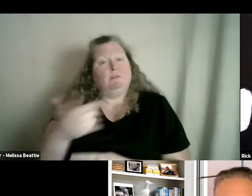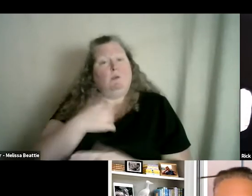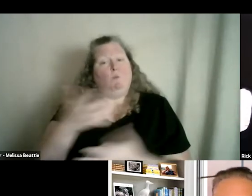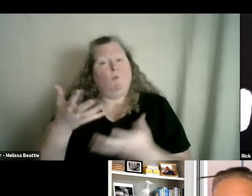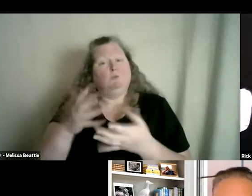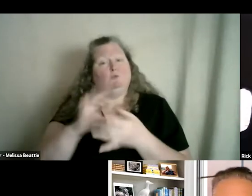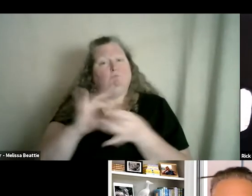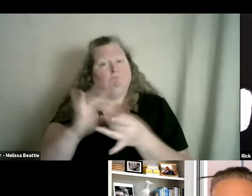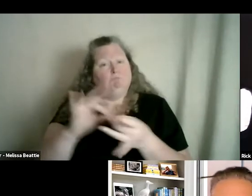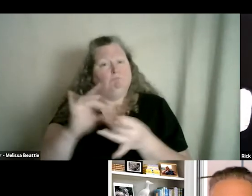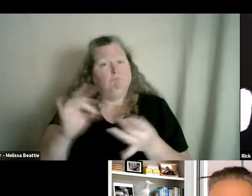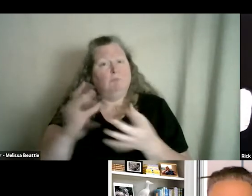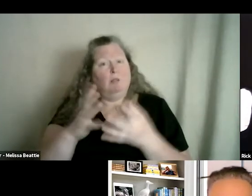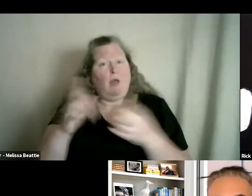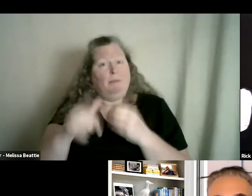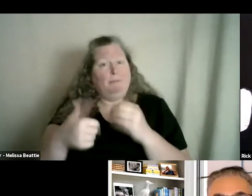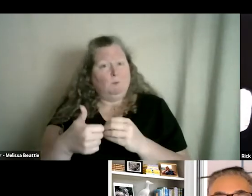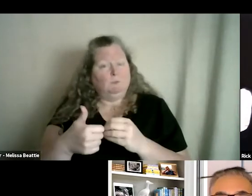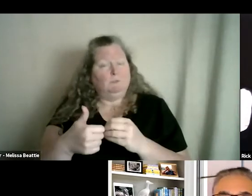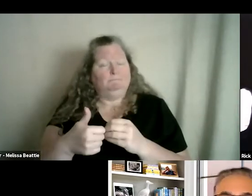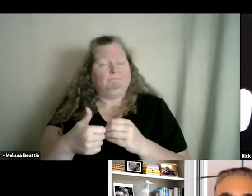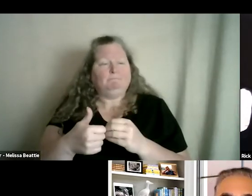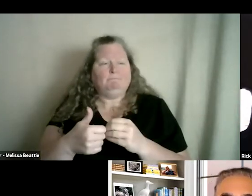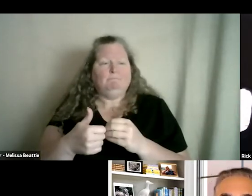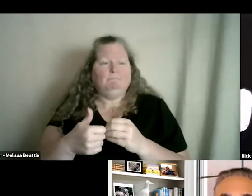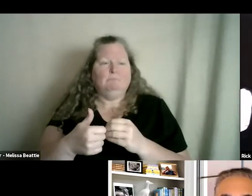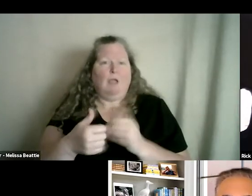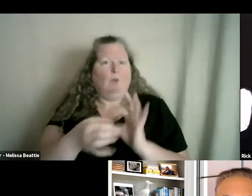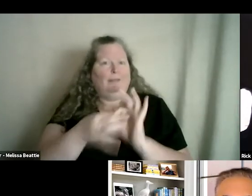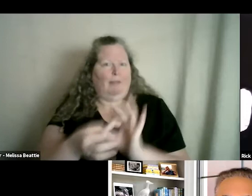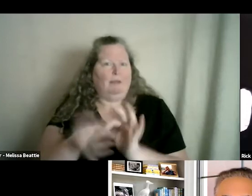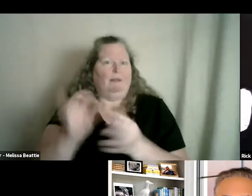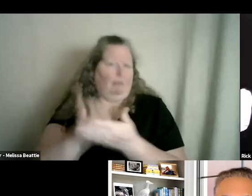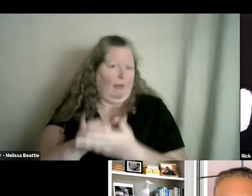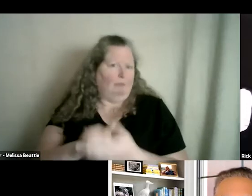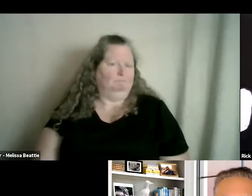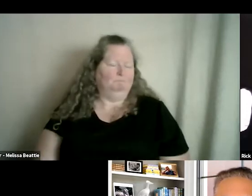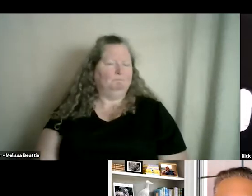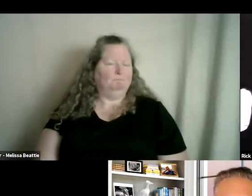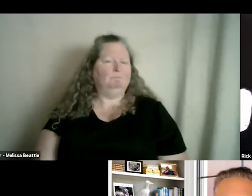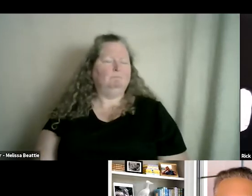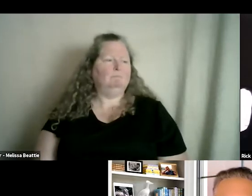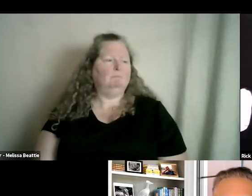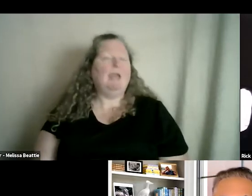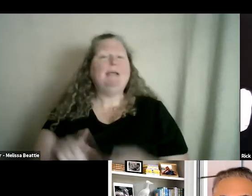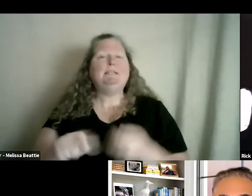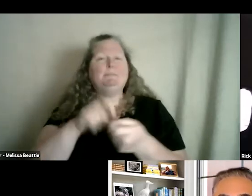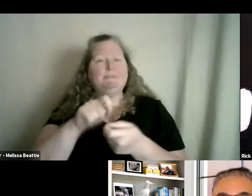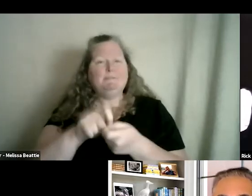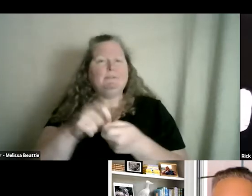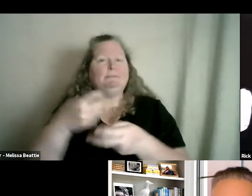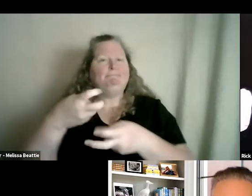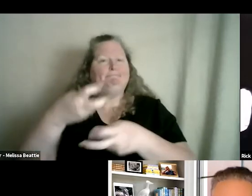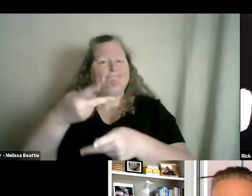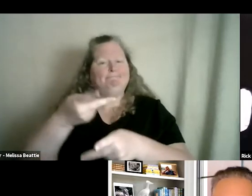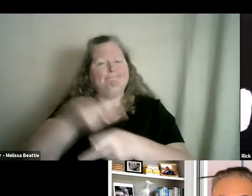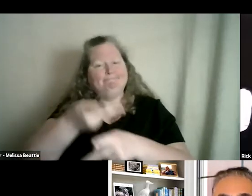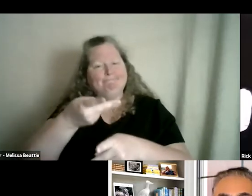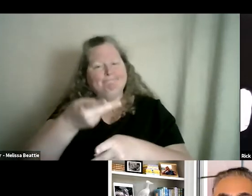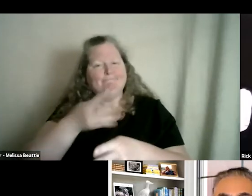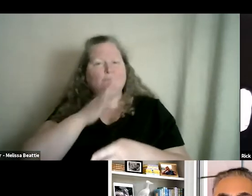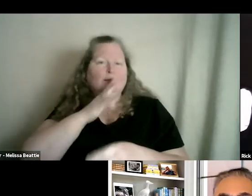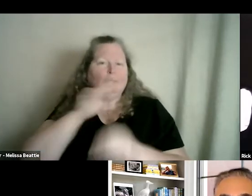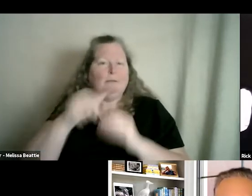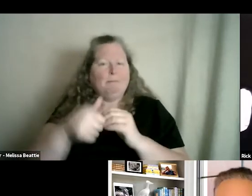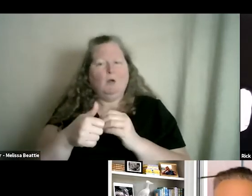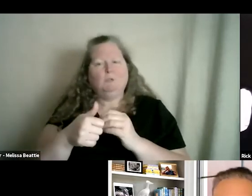tonight fall exactly along those lines. And they are specifically addressing some of the issues of governance, some of the issues